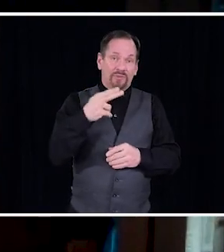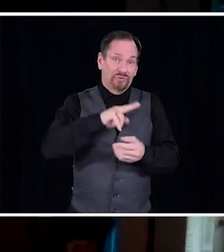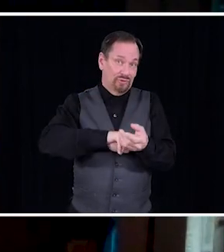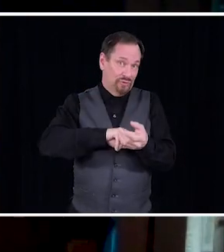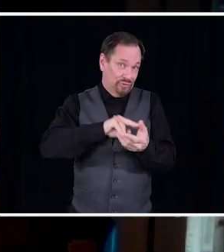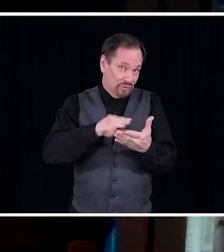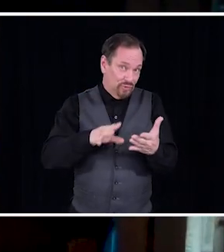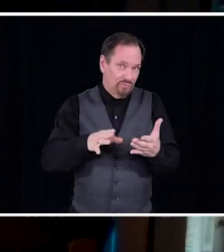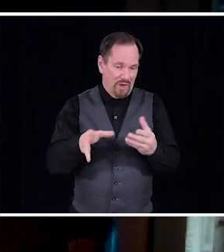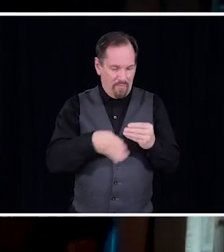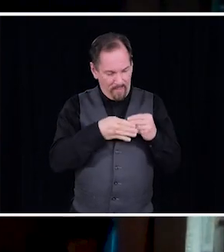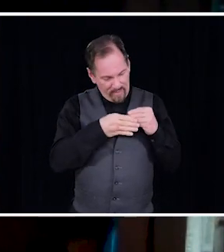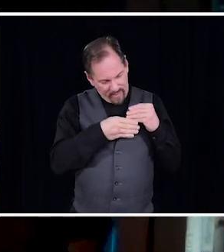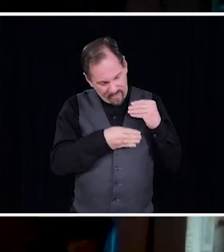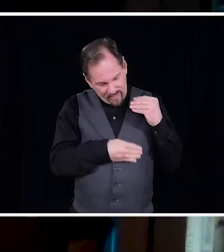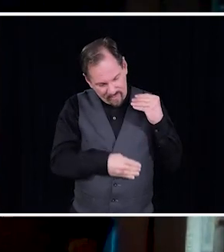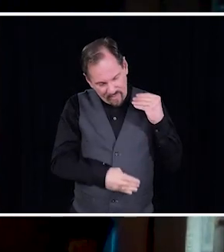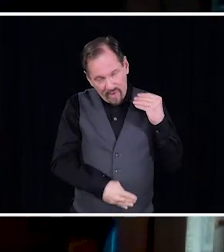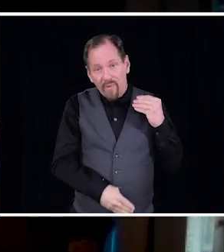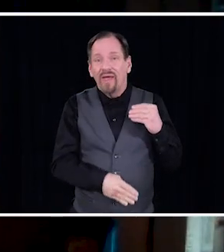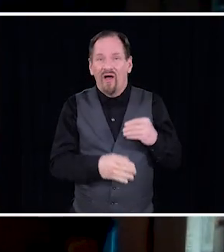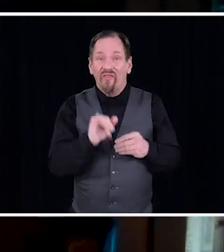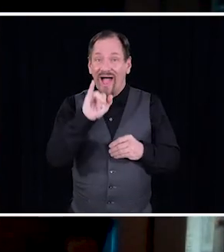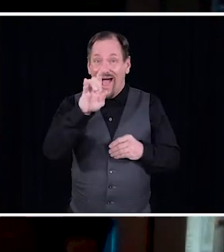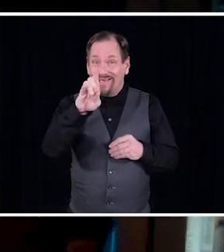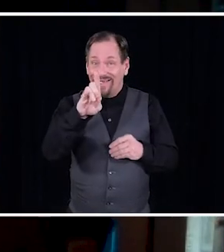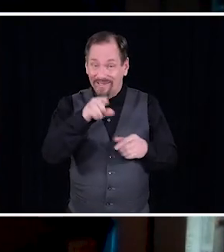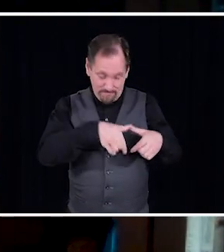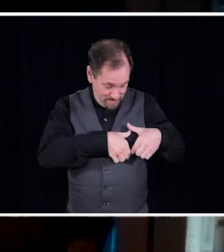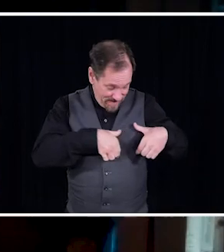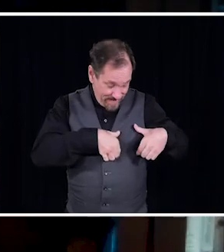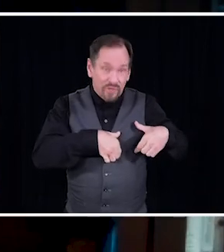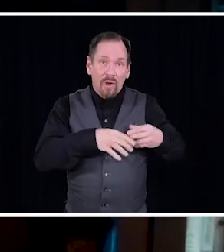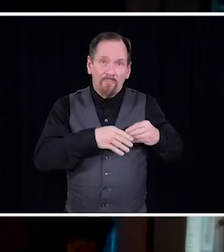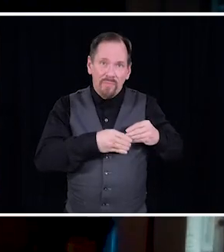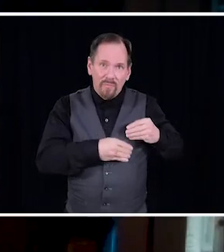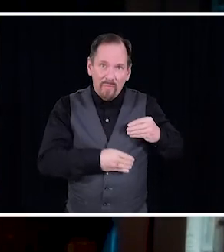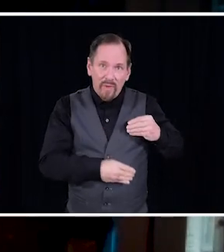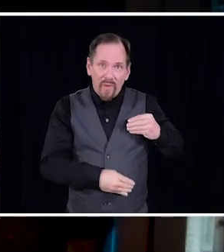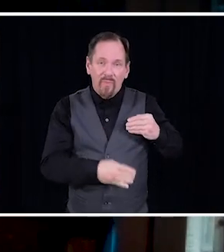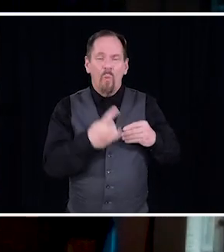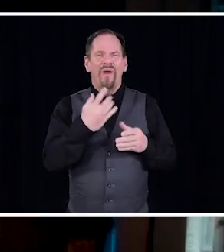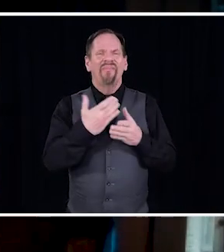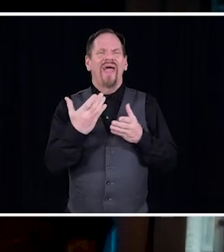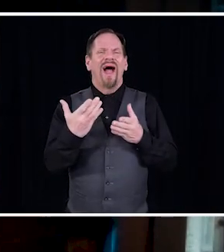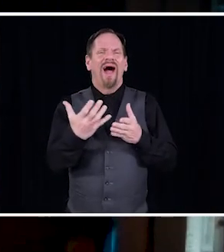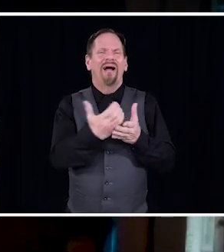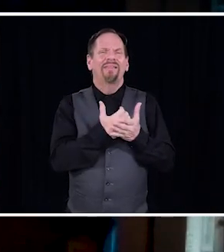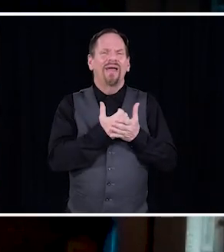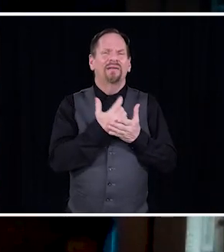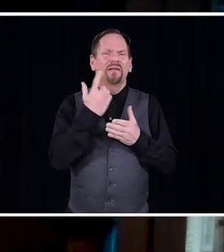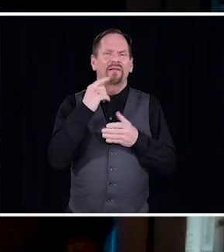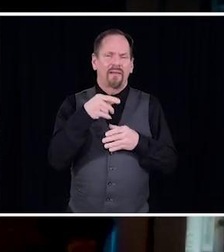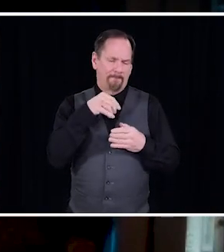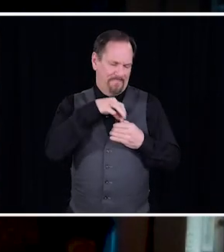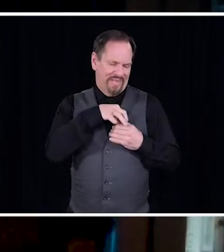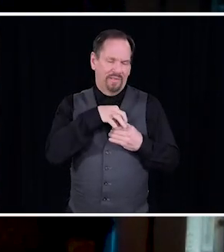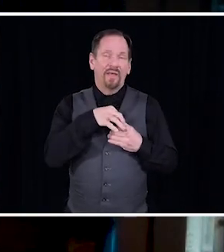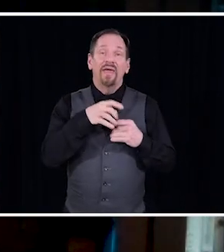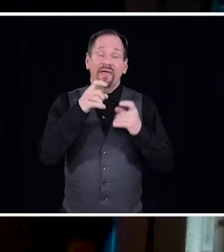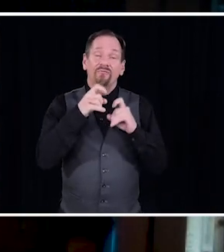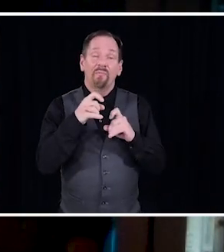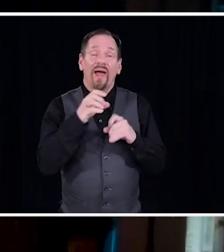to put on their ID badges. One of the many things I have accumulated is a pin given to me by one of my clinical instructors,